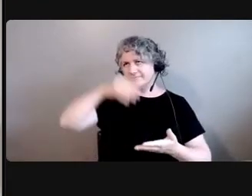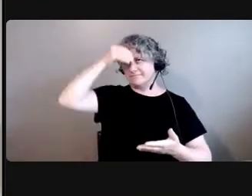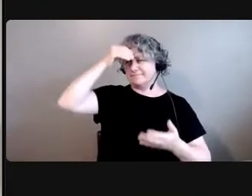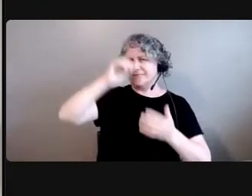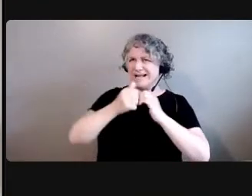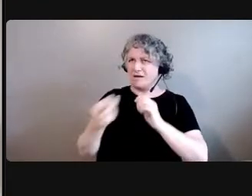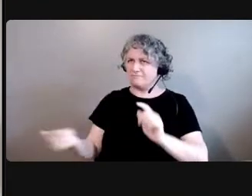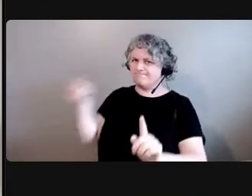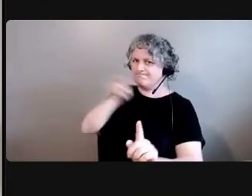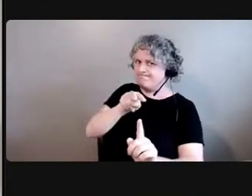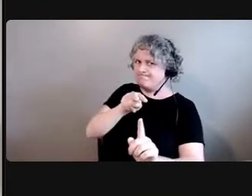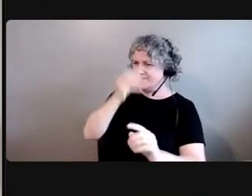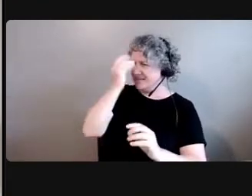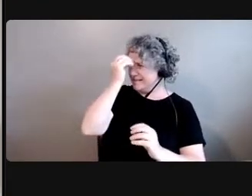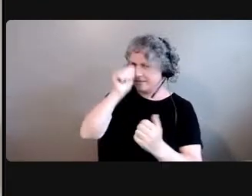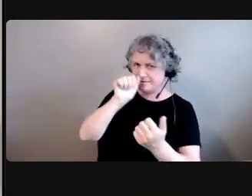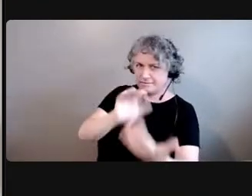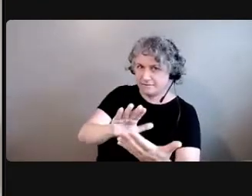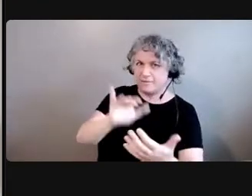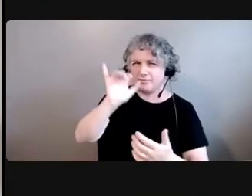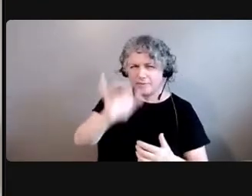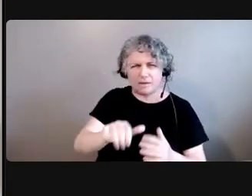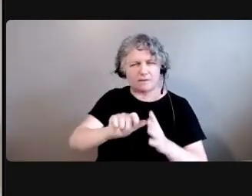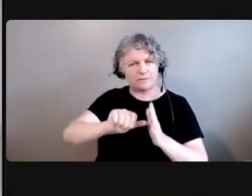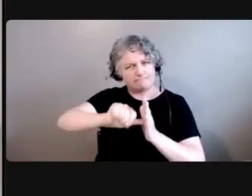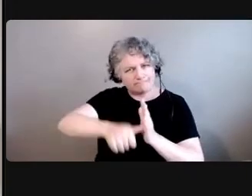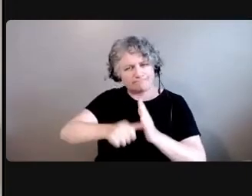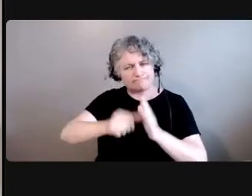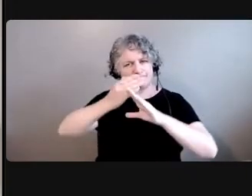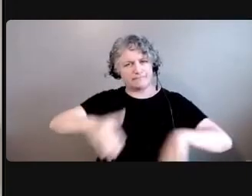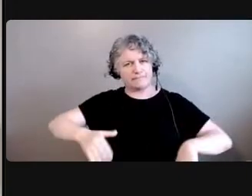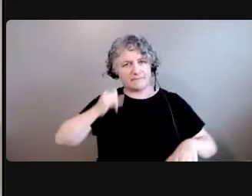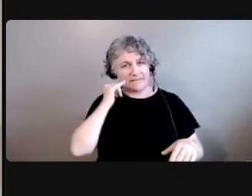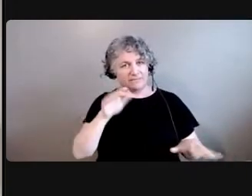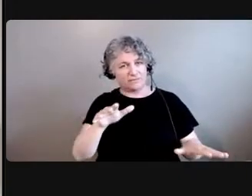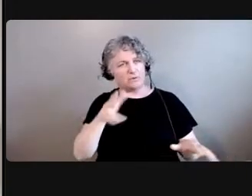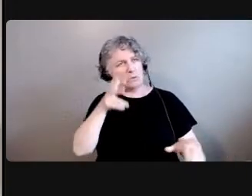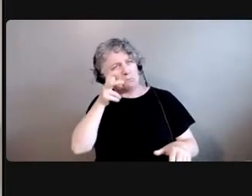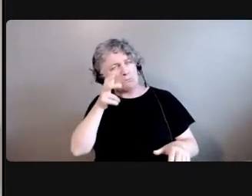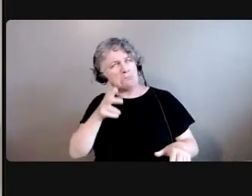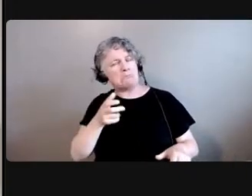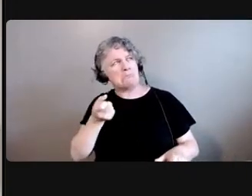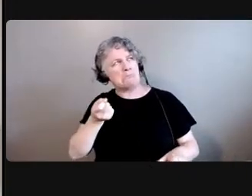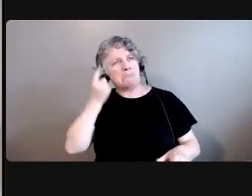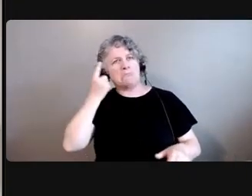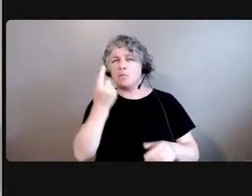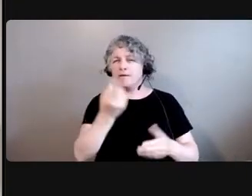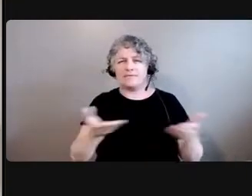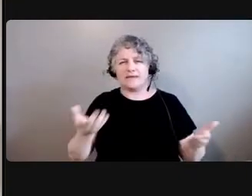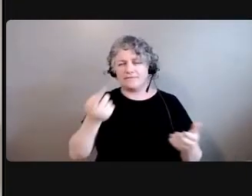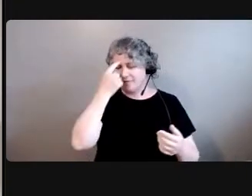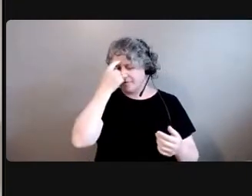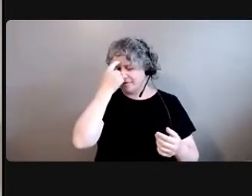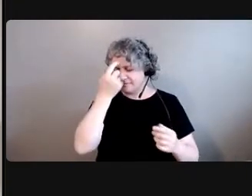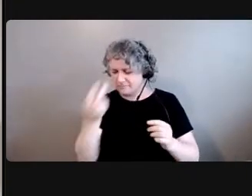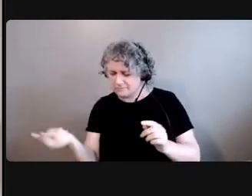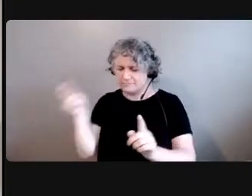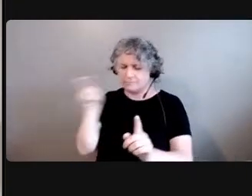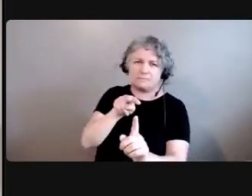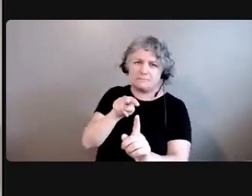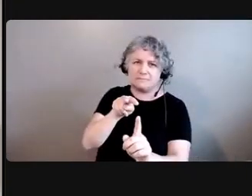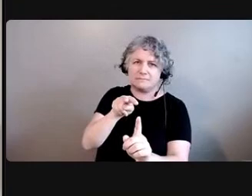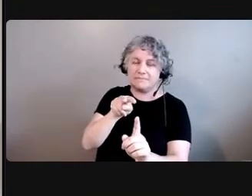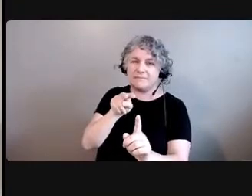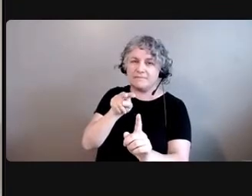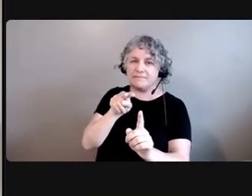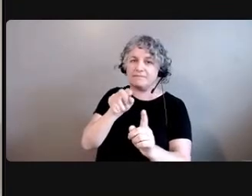that means I need to learn how to think it. And if you leave this conversation with that, I have to change the way that I think, and that may